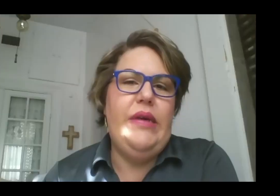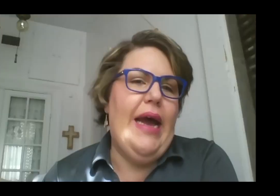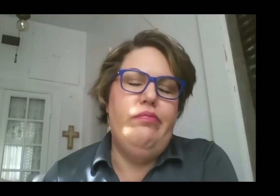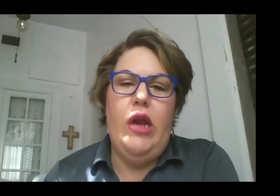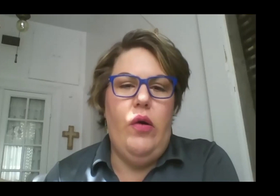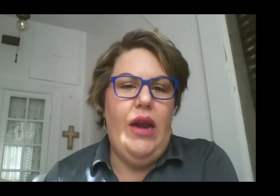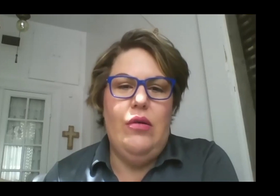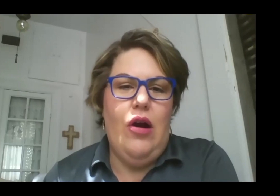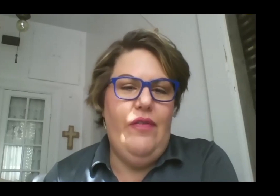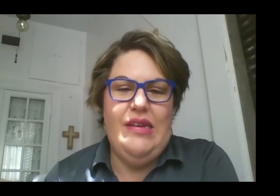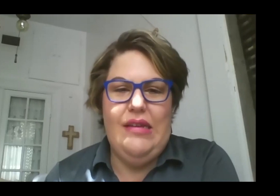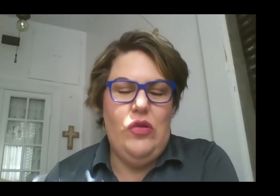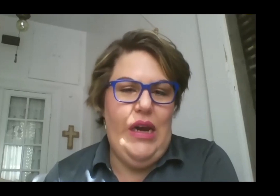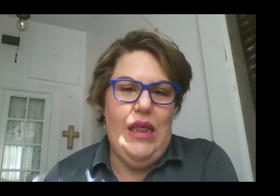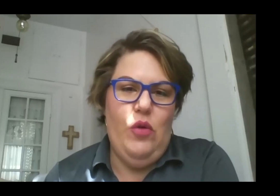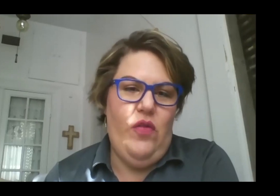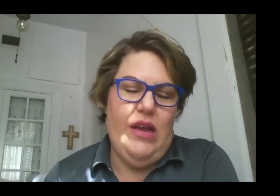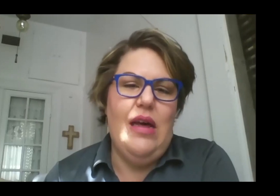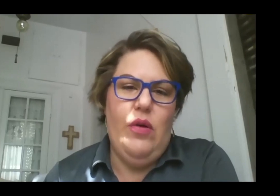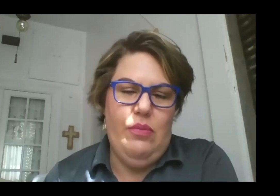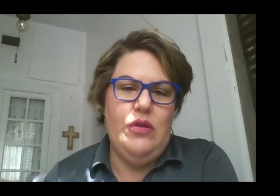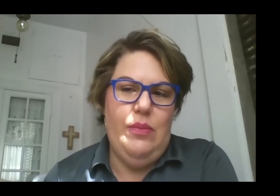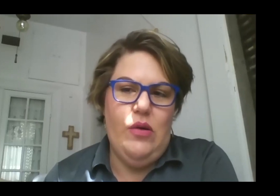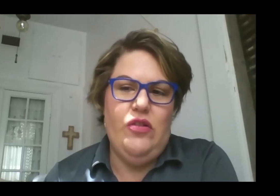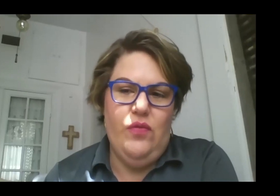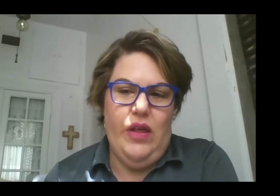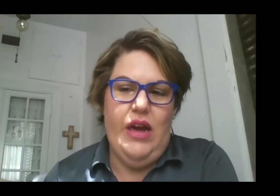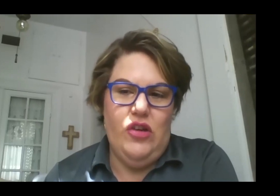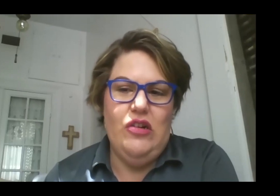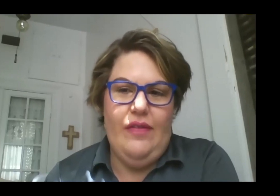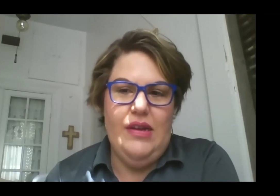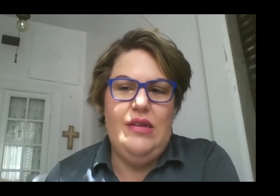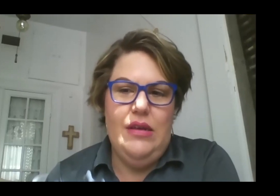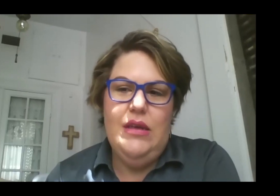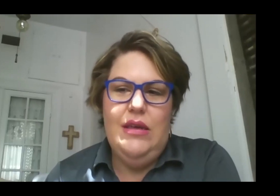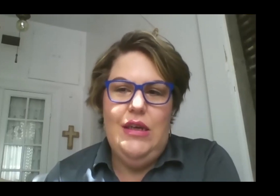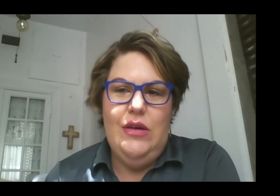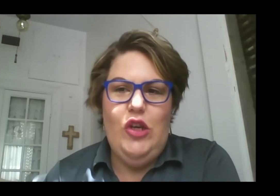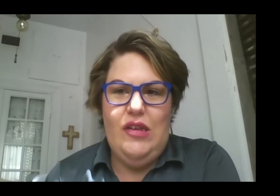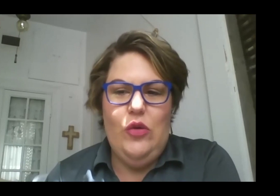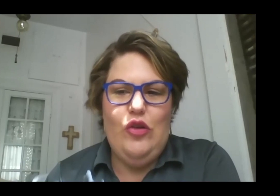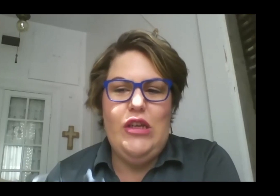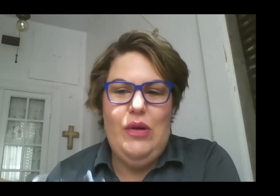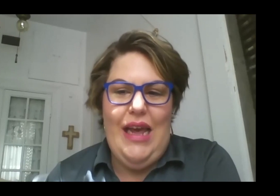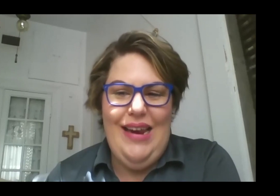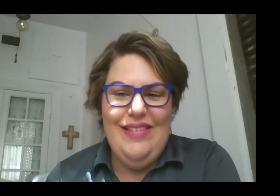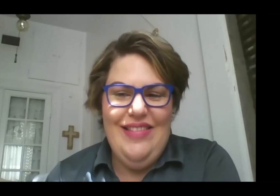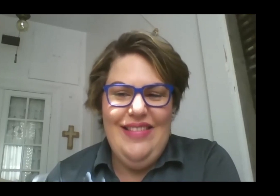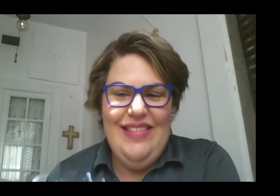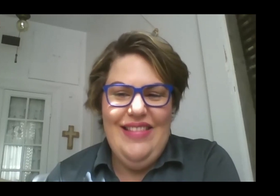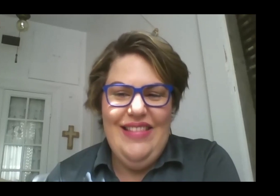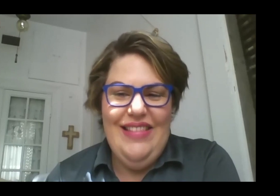Oh, yeah, no, I don't, our office doesn't do anything with fees. That would absolutely be a question for the cashier's office. We just deal with strictly with the aid.